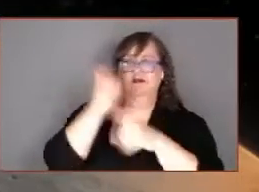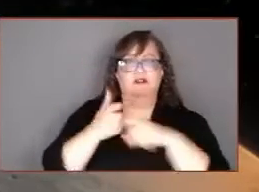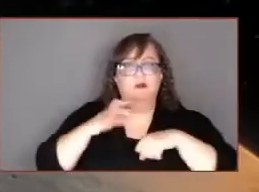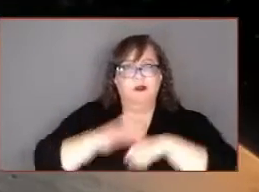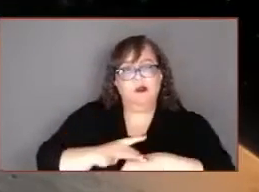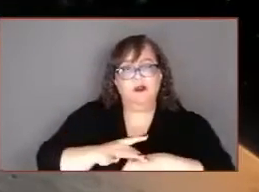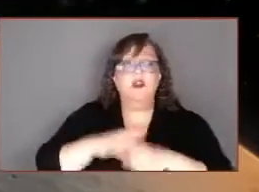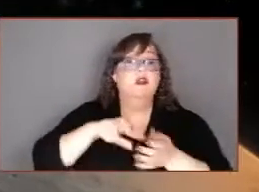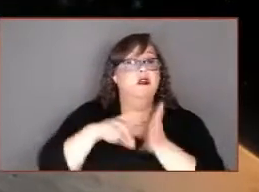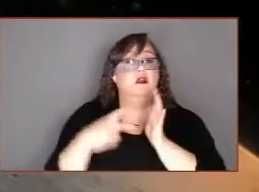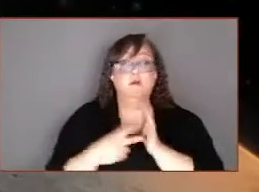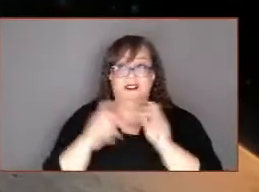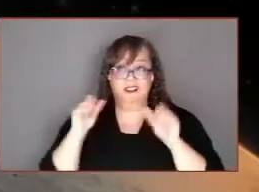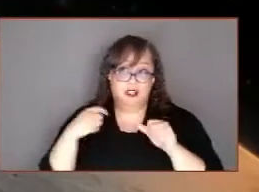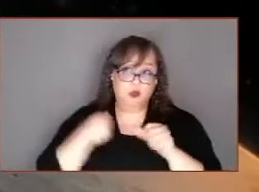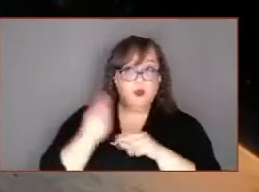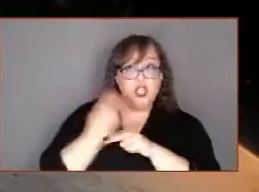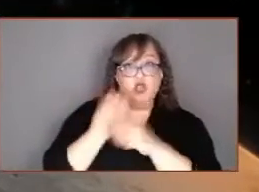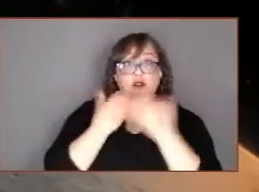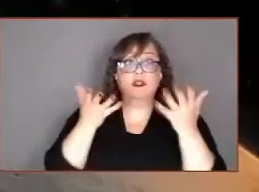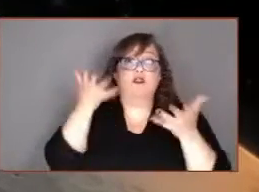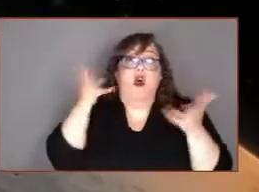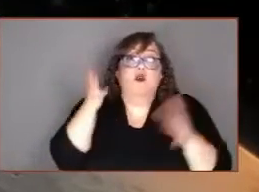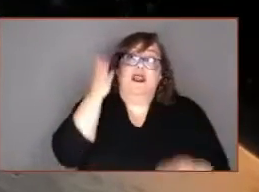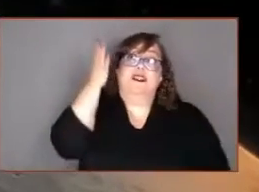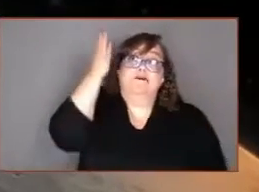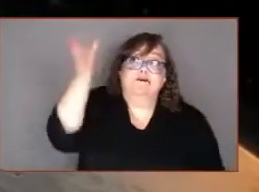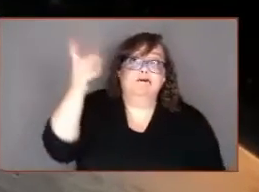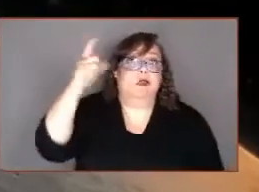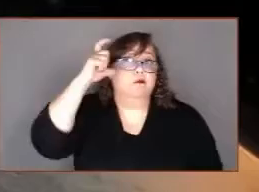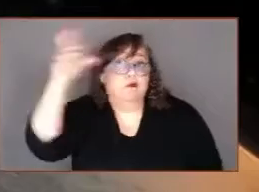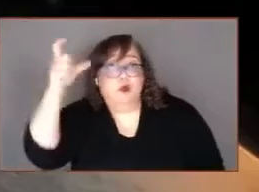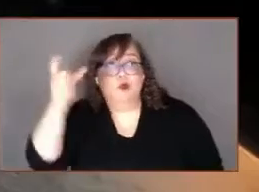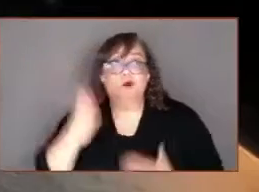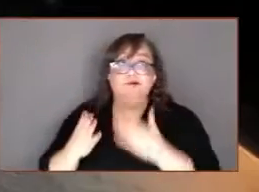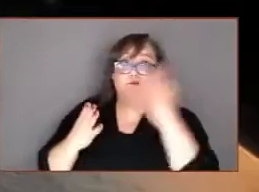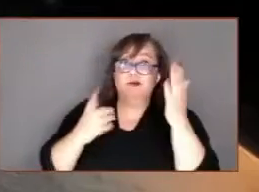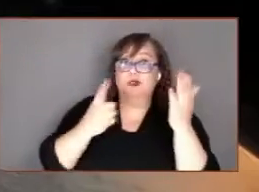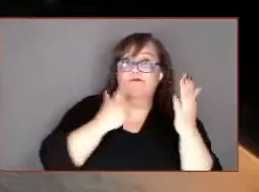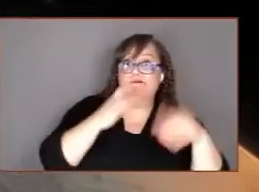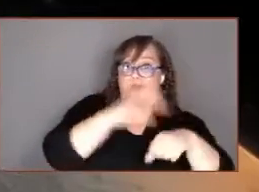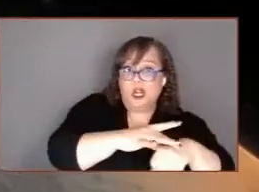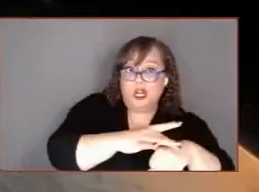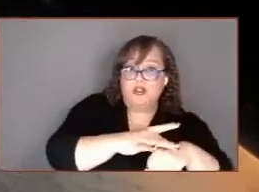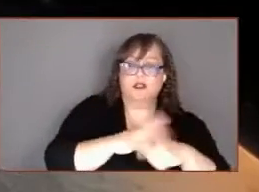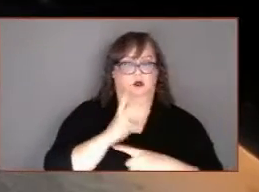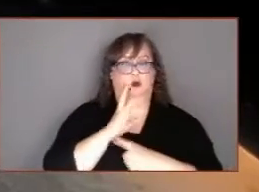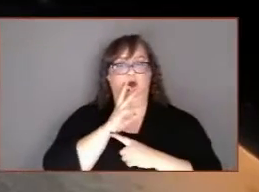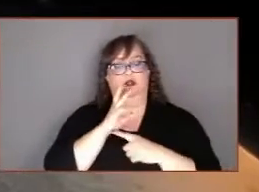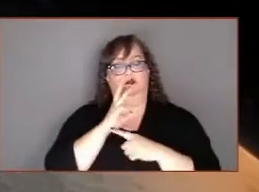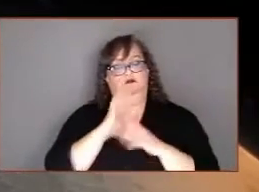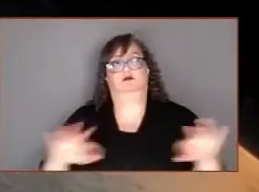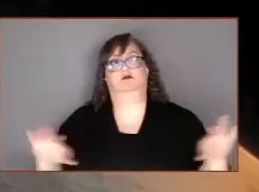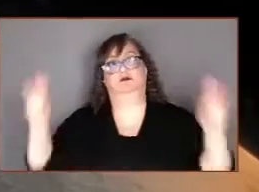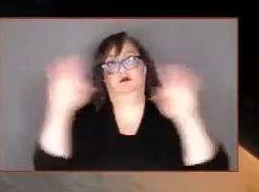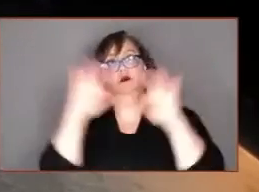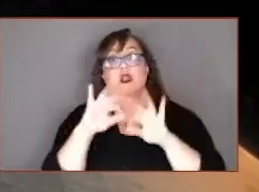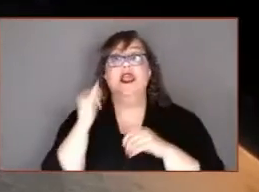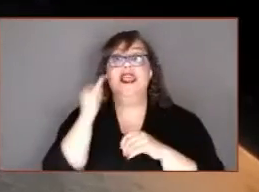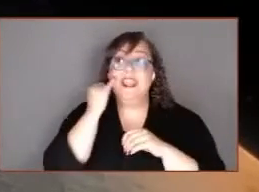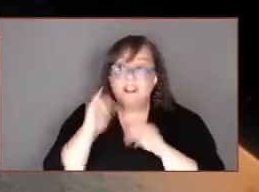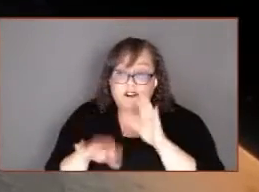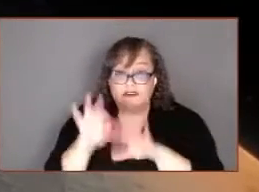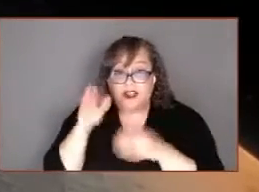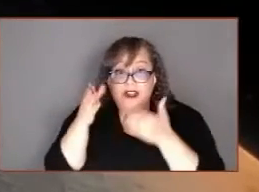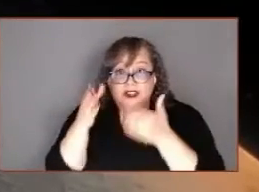that are on the Moon and Mars? And water being one of the crucial items that if you could use it, then you could be helping how things go